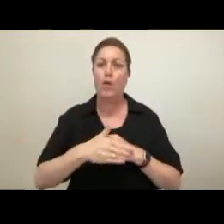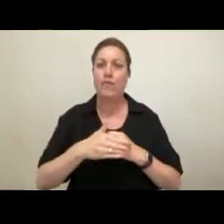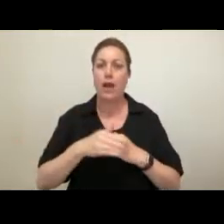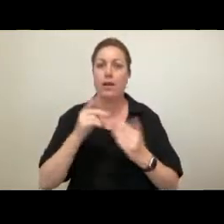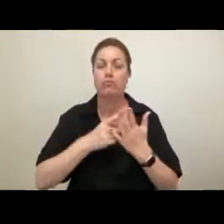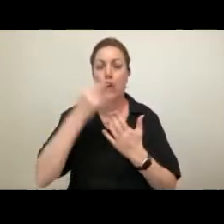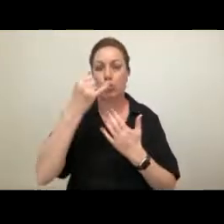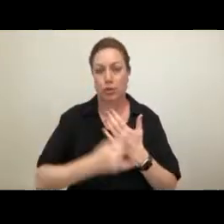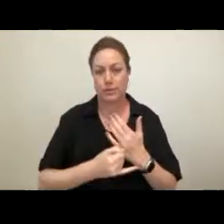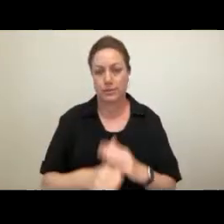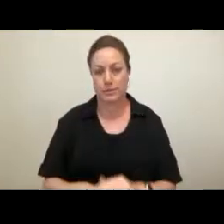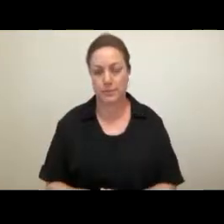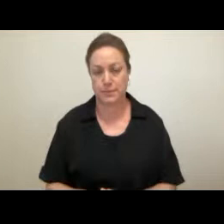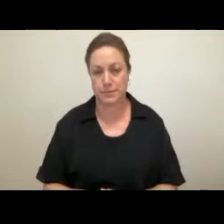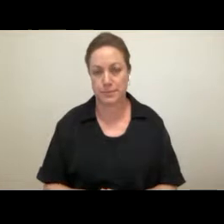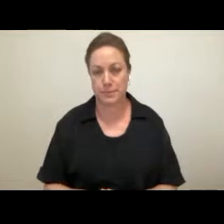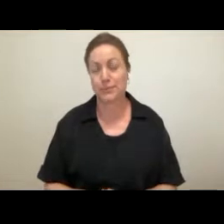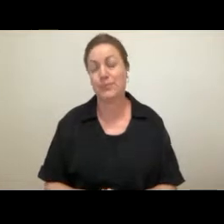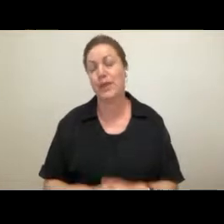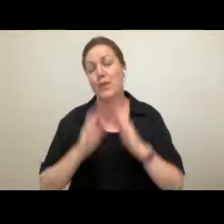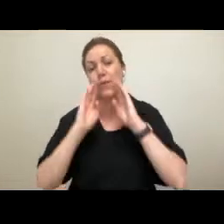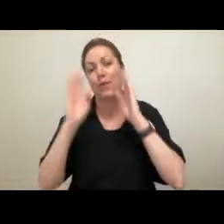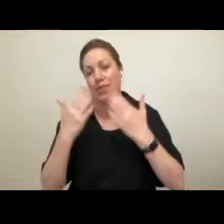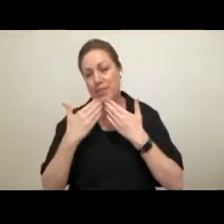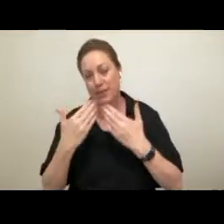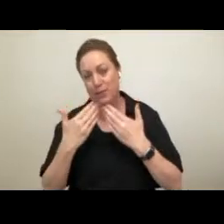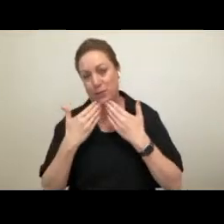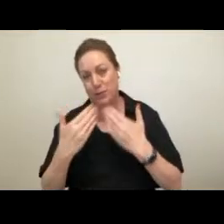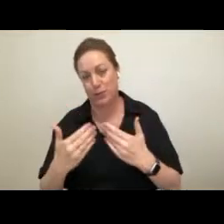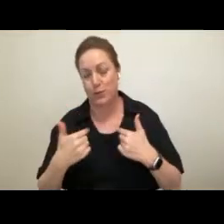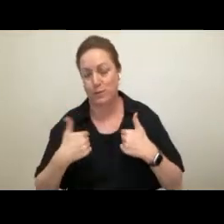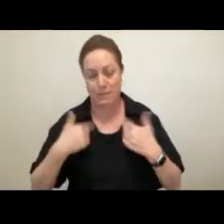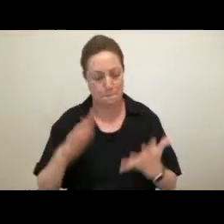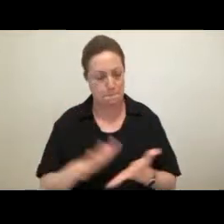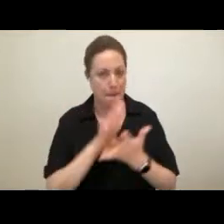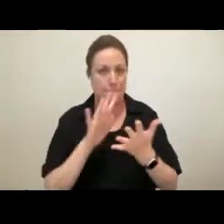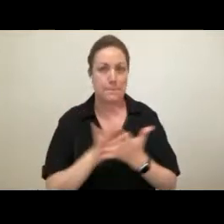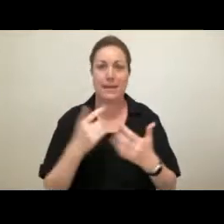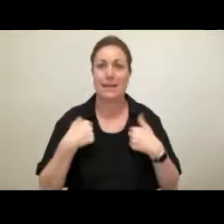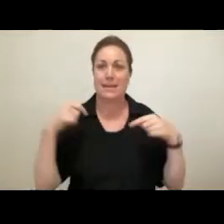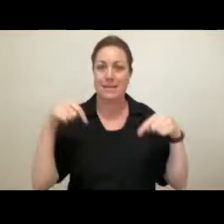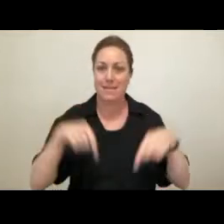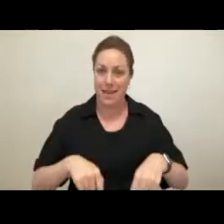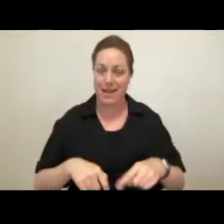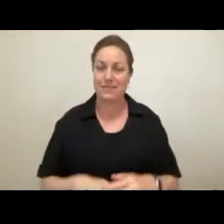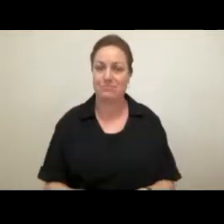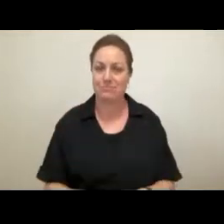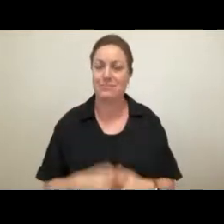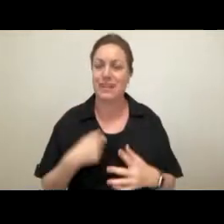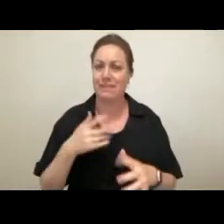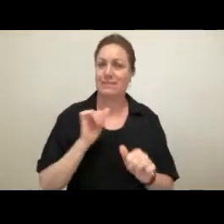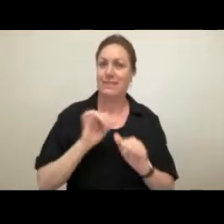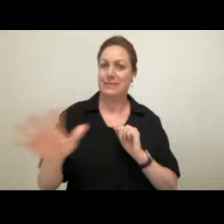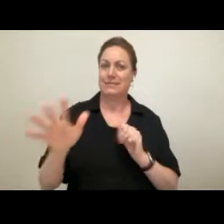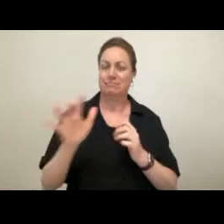Wonderful. Thank you, Amanda. It's such a delight to be here. It's been terrific to be able to